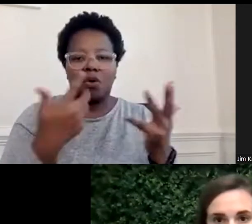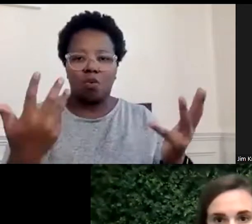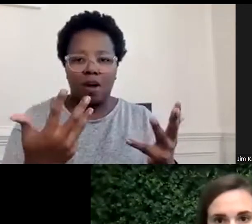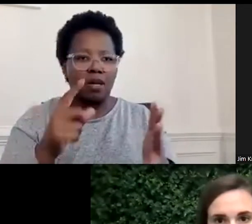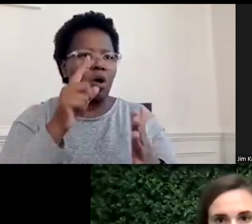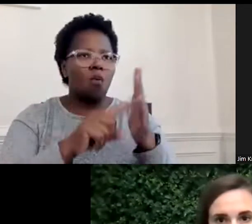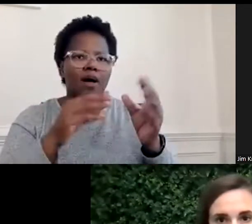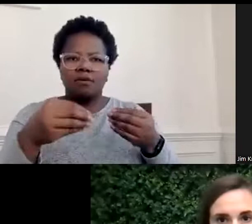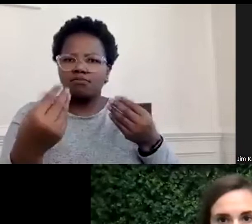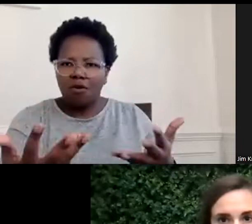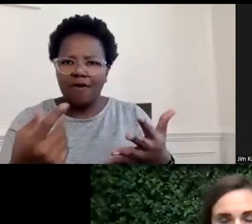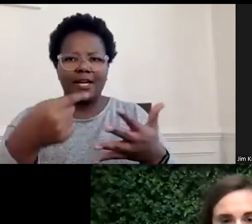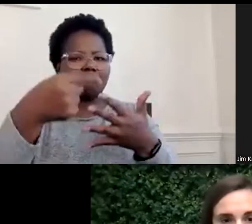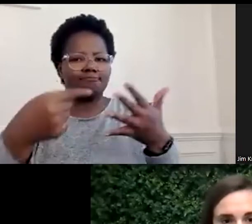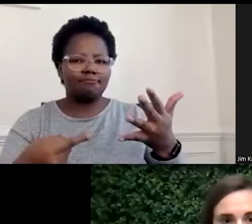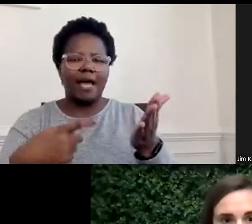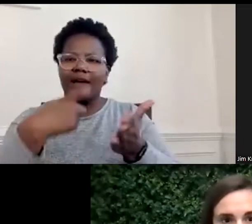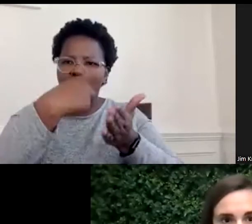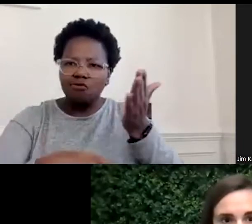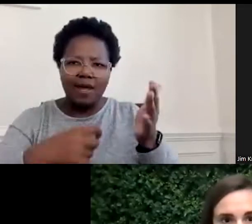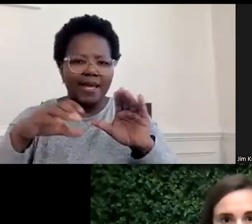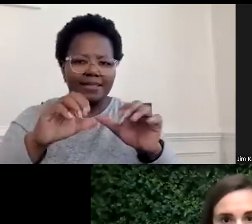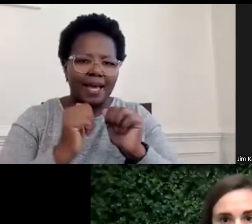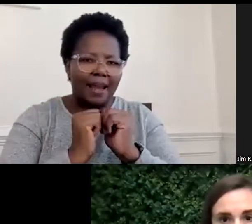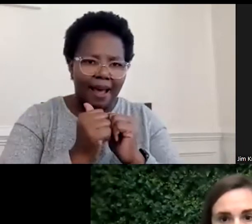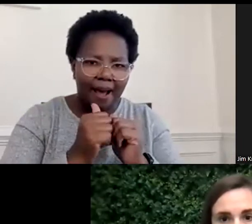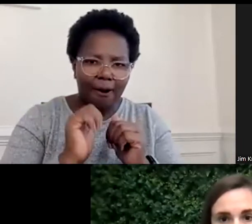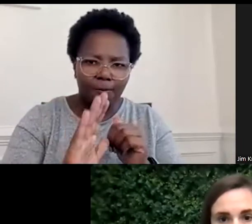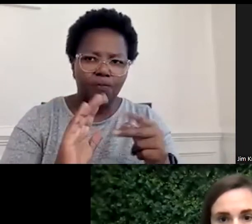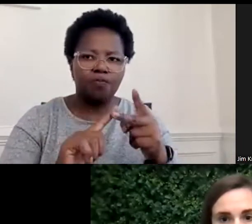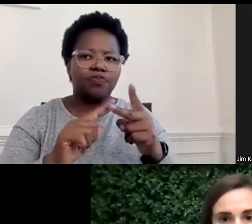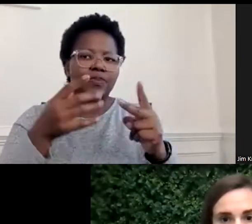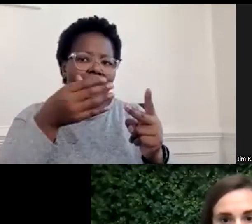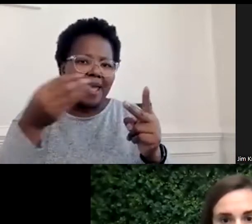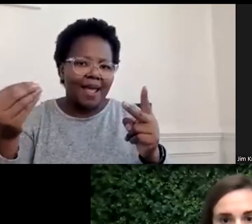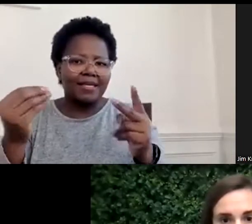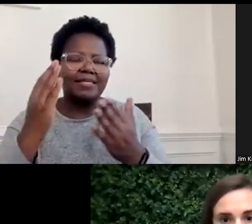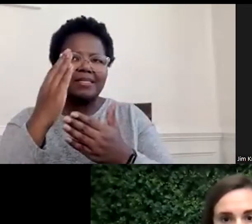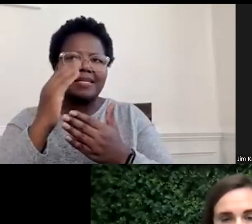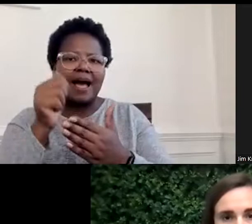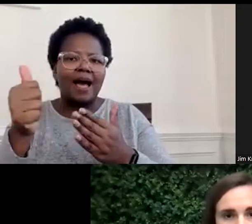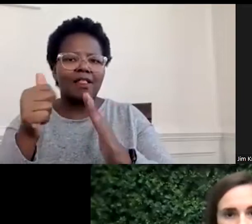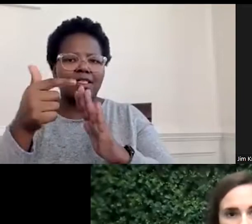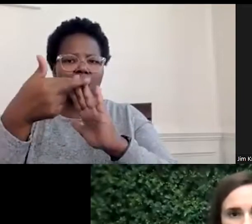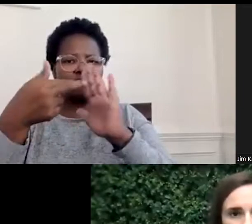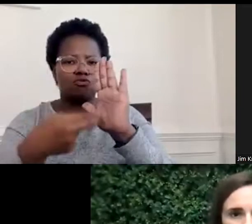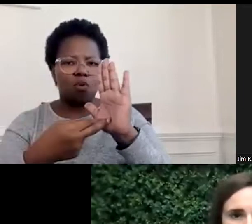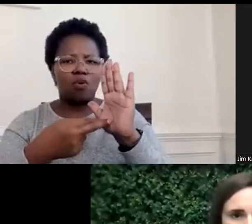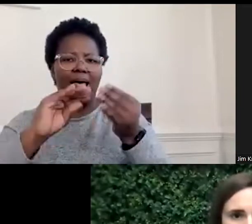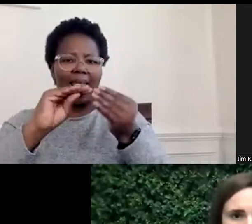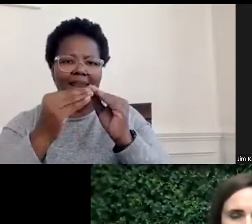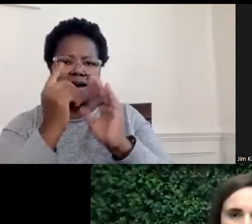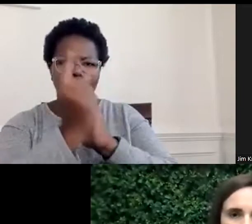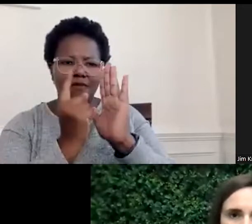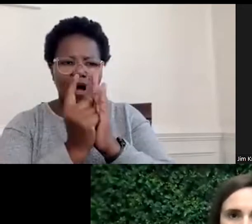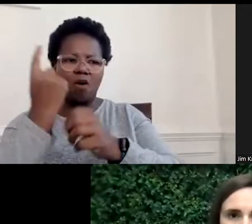how the rate's done, and kind of the other rules about the usage, number of hours, days, and